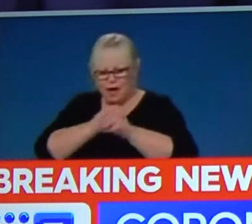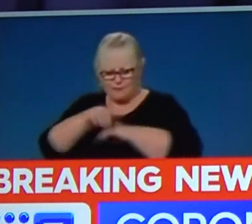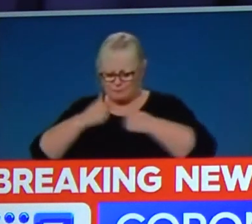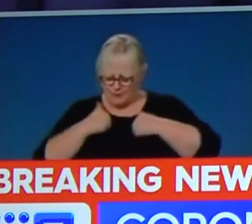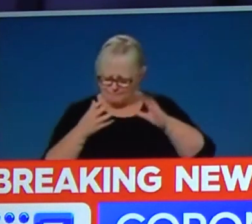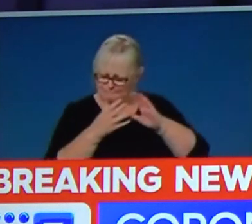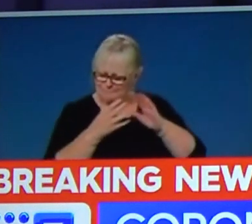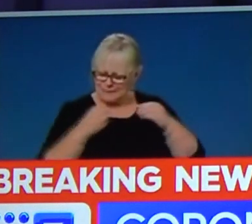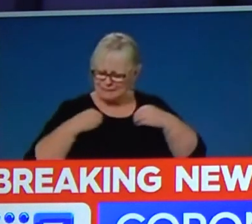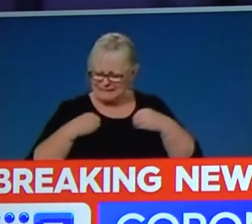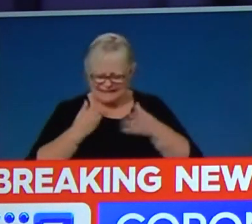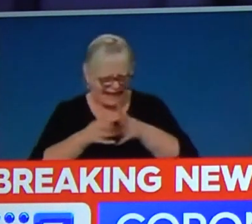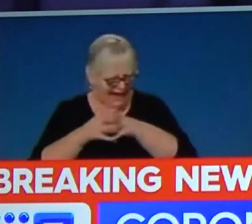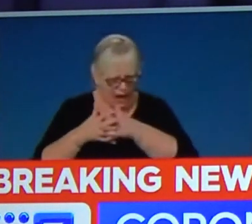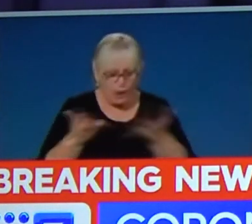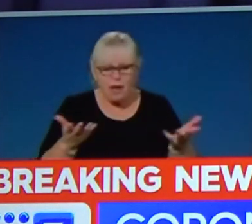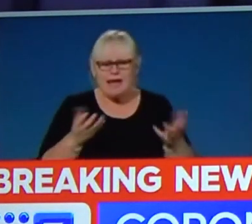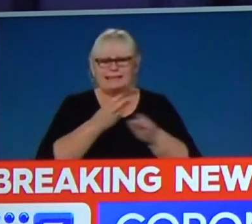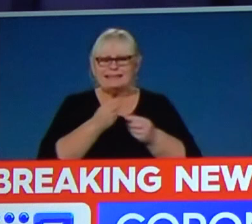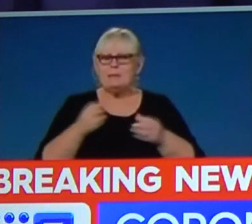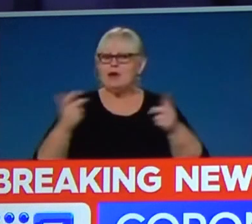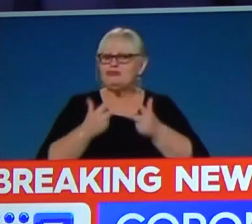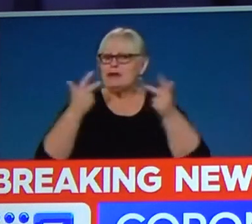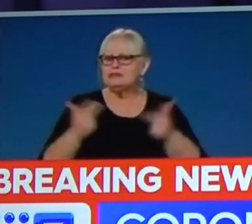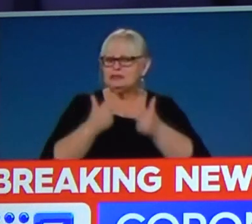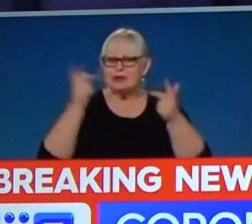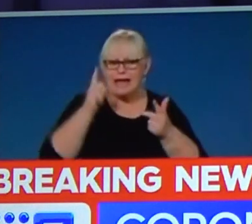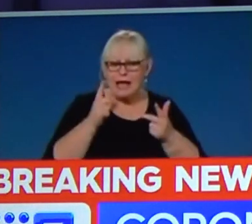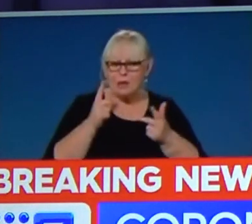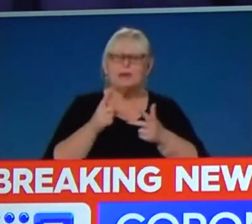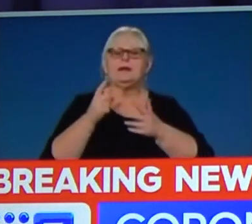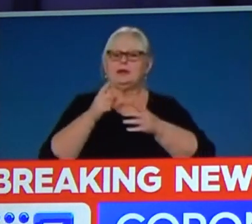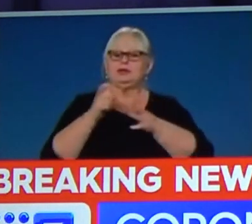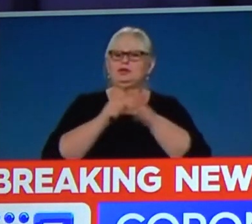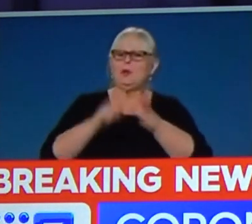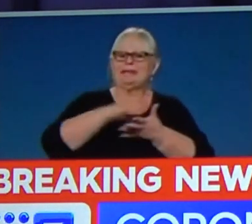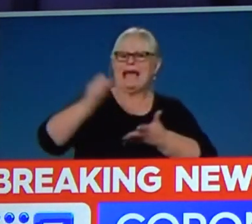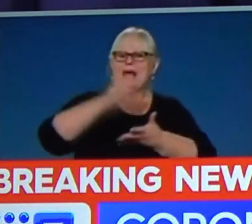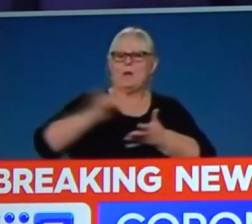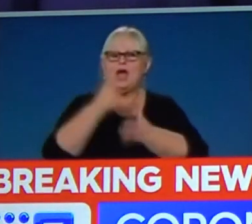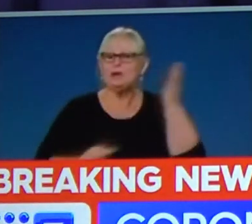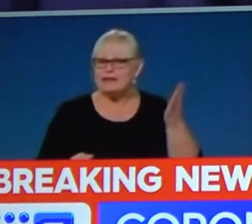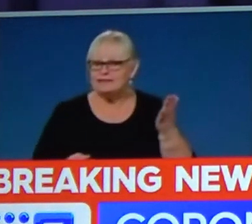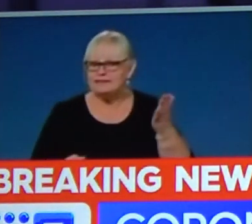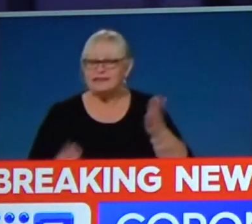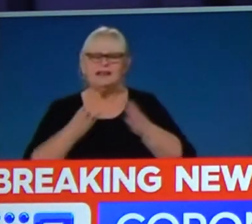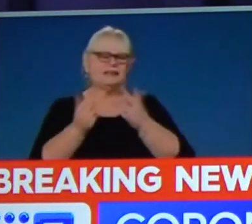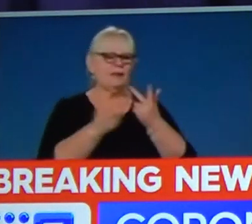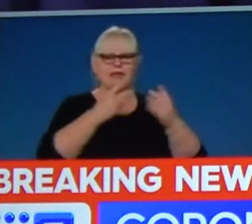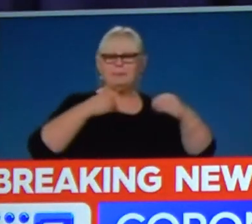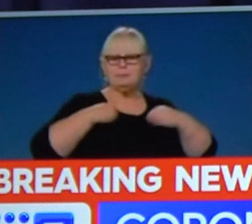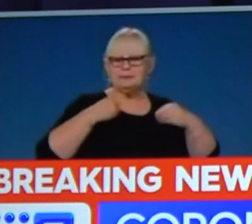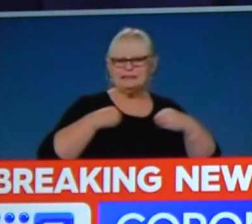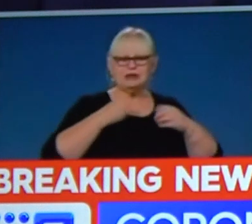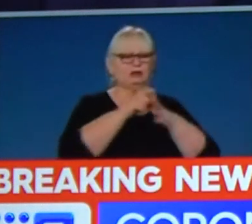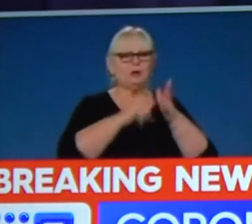business model. We now have restaurants who are acting through takeaway. Good for them. We have retail businesses that